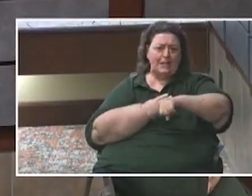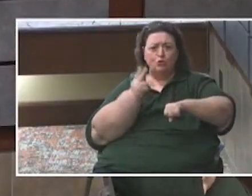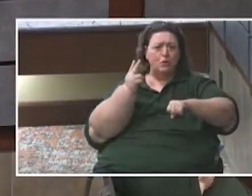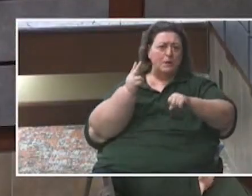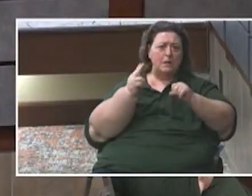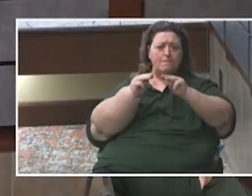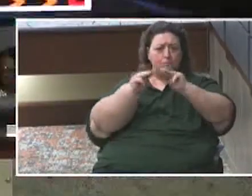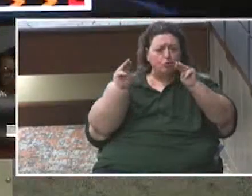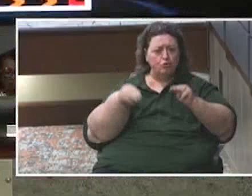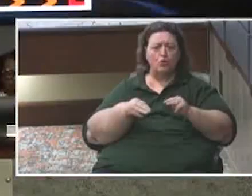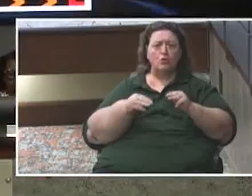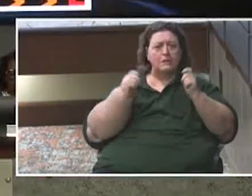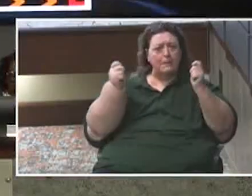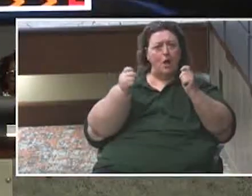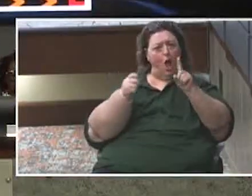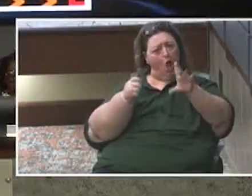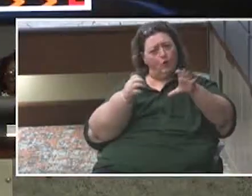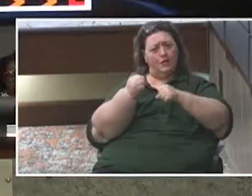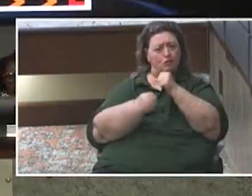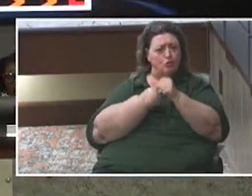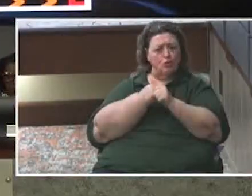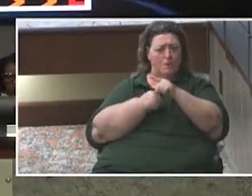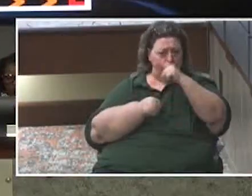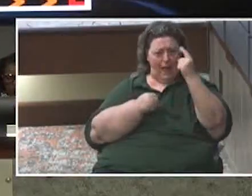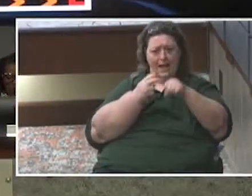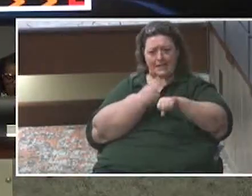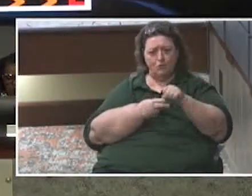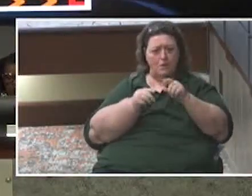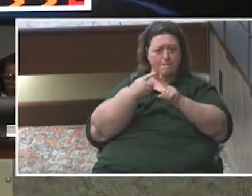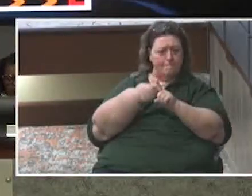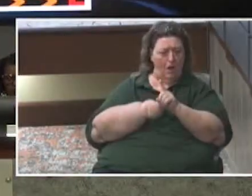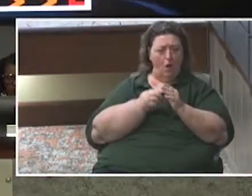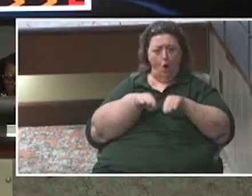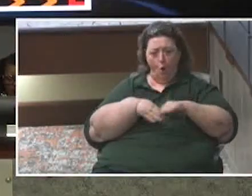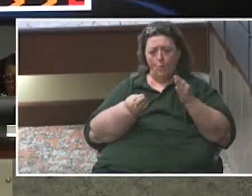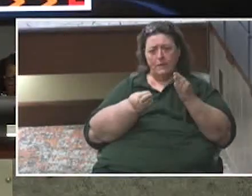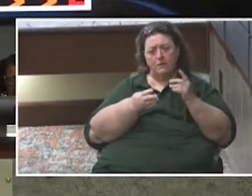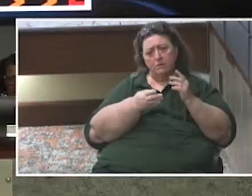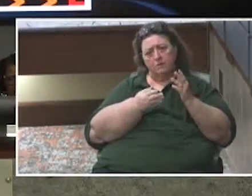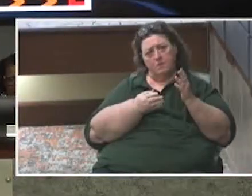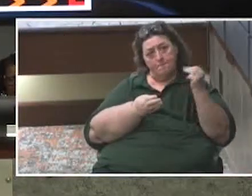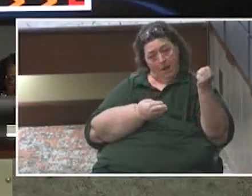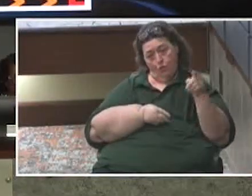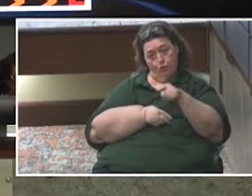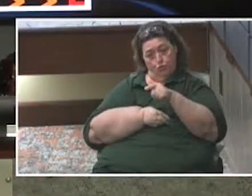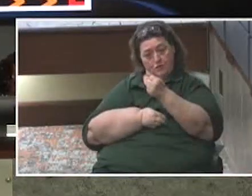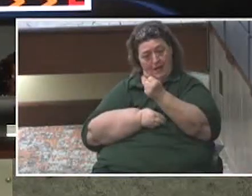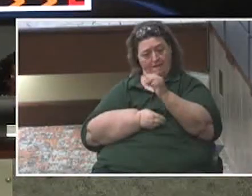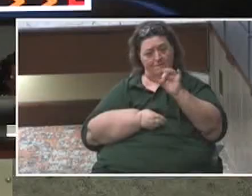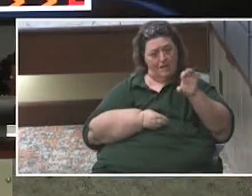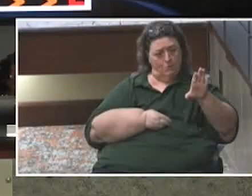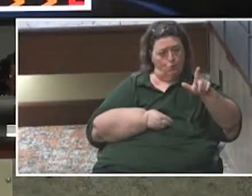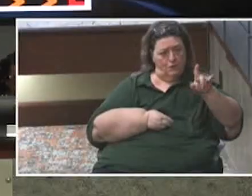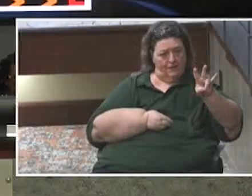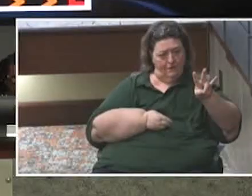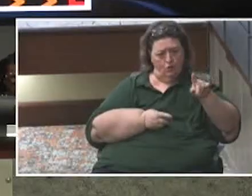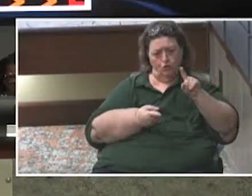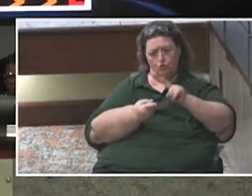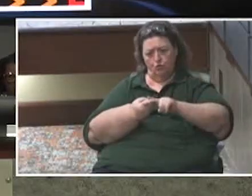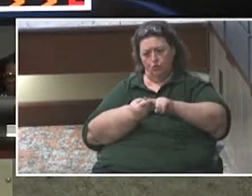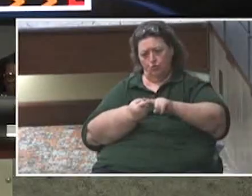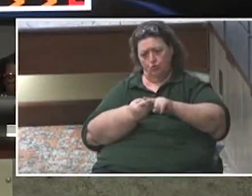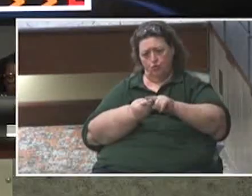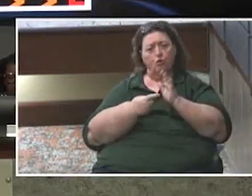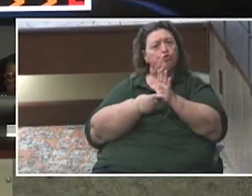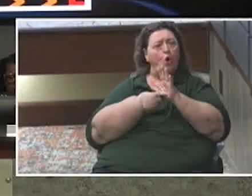celebrate 100 years of Black History Month. This pop-up exhibit is open Monday through Saturday and will be available through February 27th. The exhibit